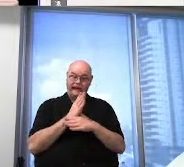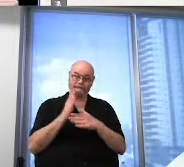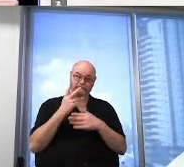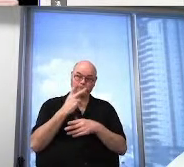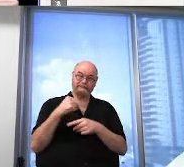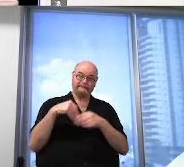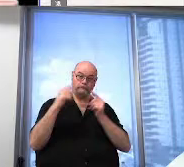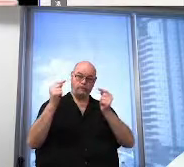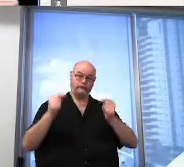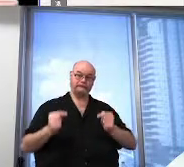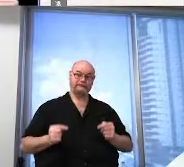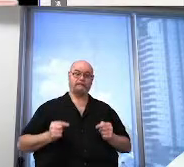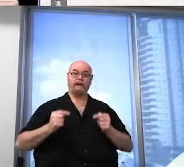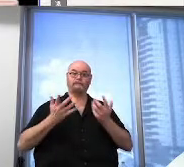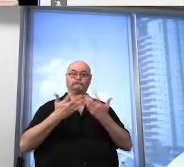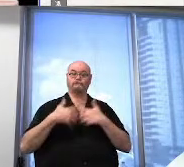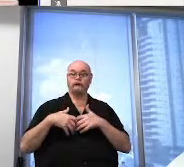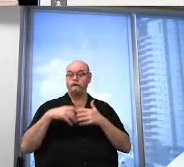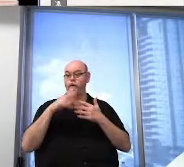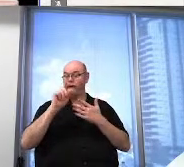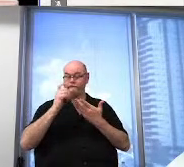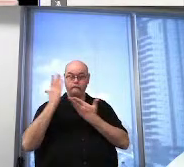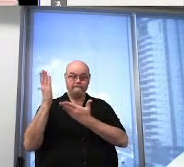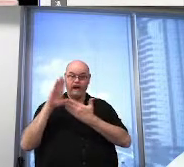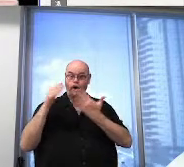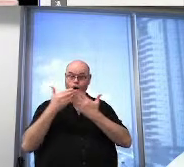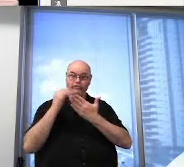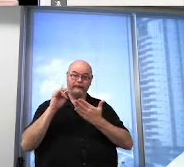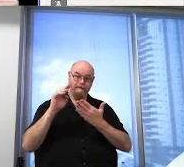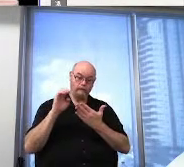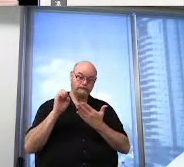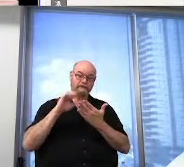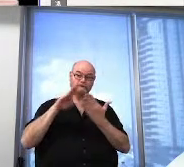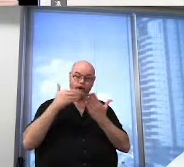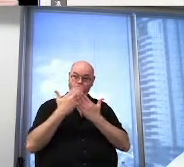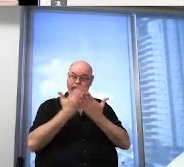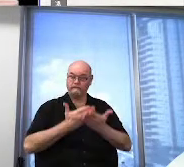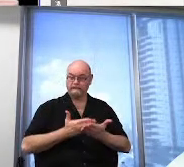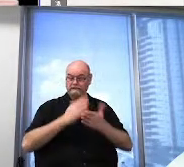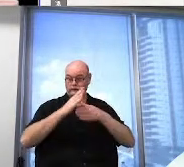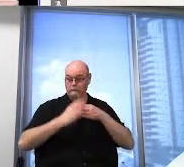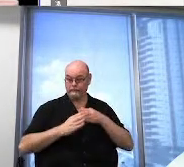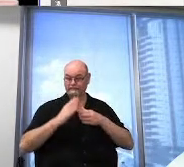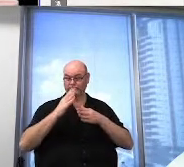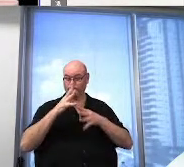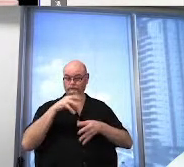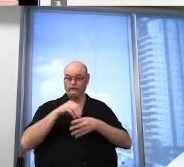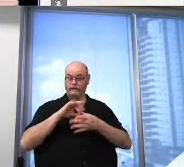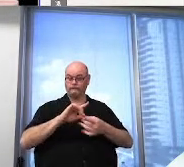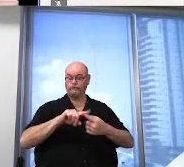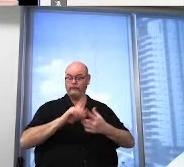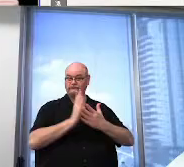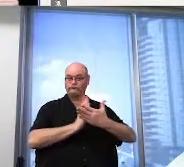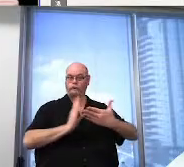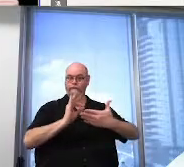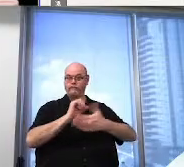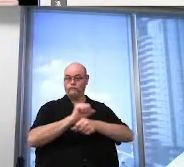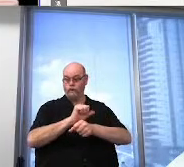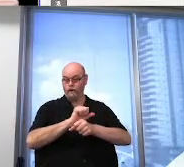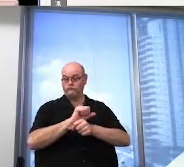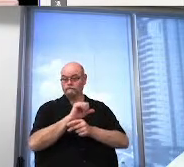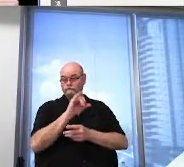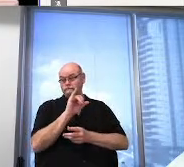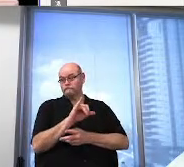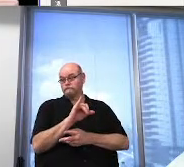average we're seeing in reconciling, because we have to provide all invoices and all evidence of completion in accordance to scope, and that then has to be